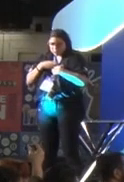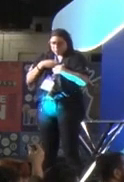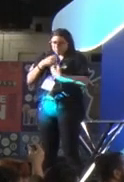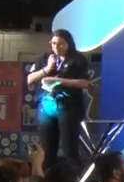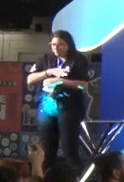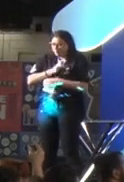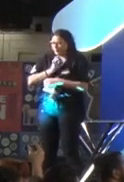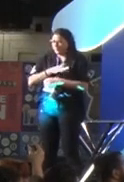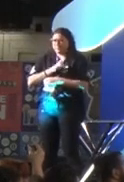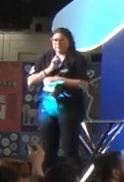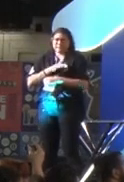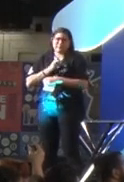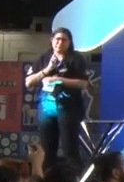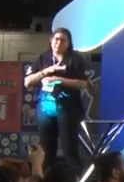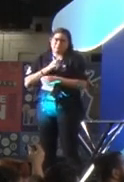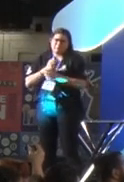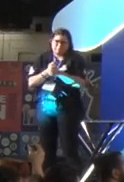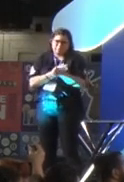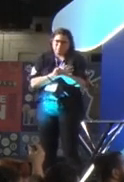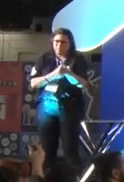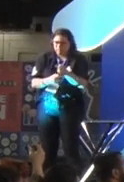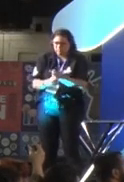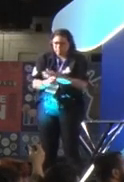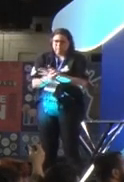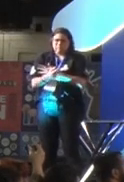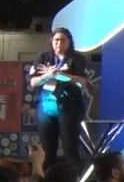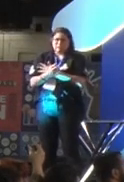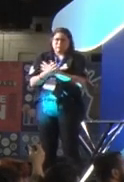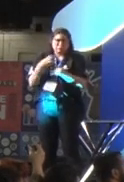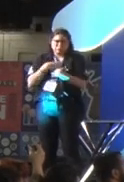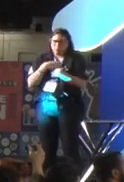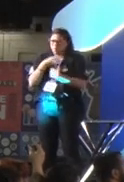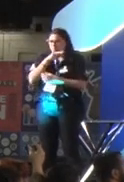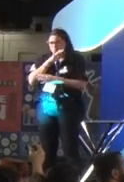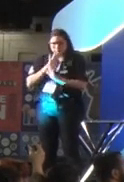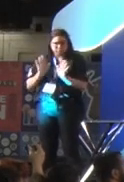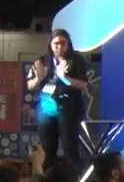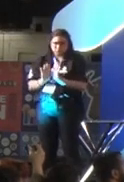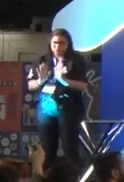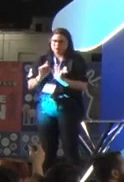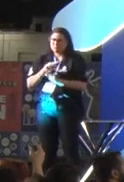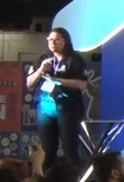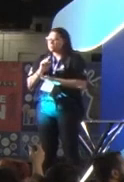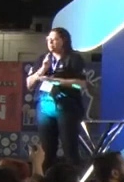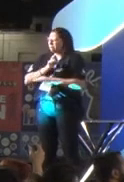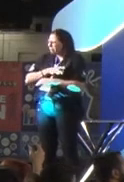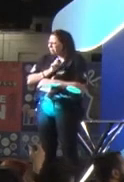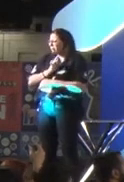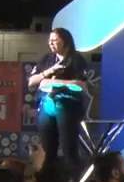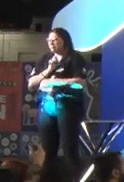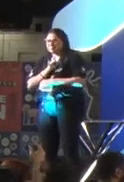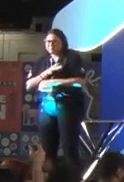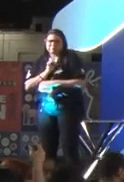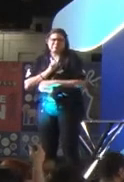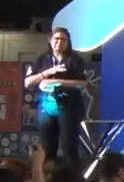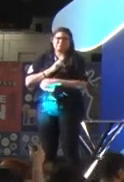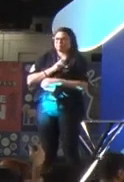of emotions. And of course, if you are afraid, it is impossible to